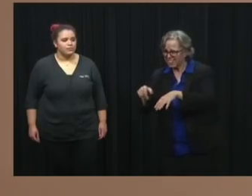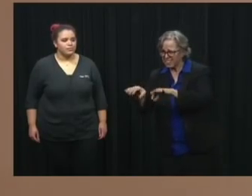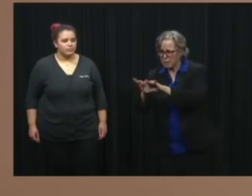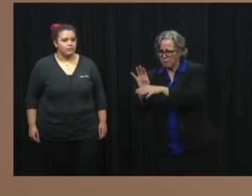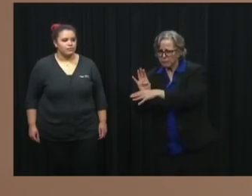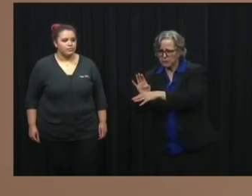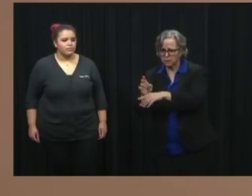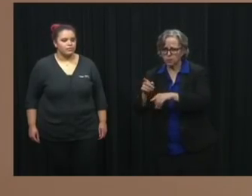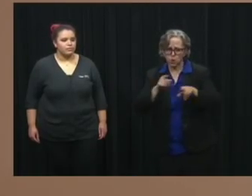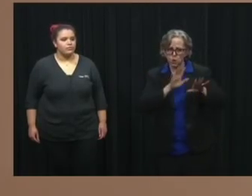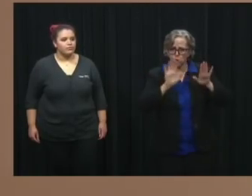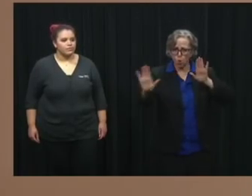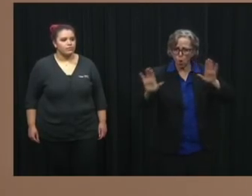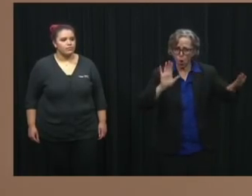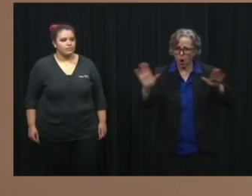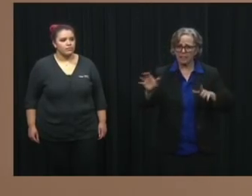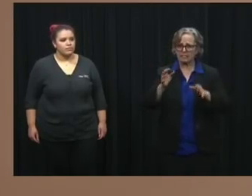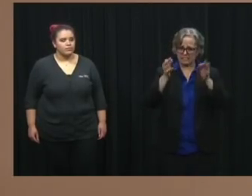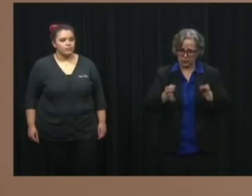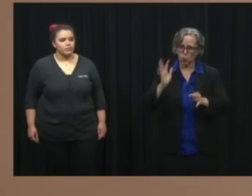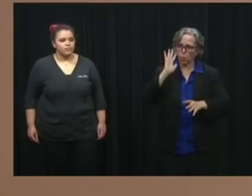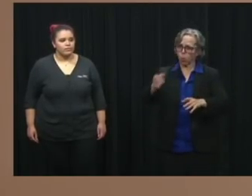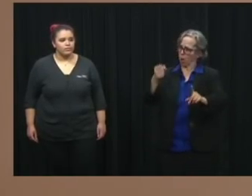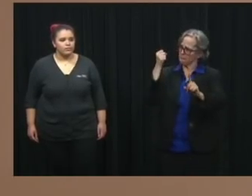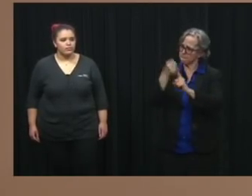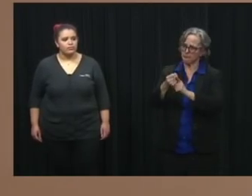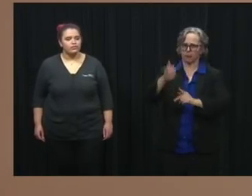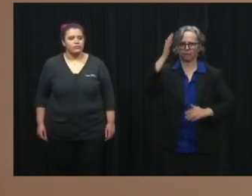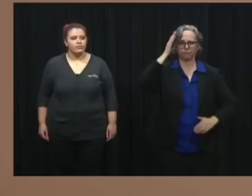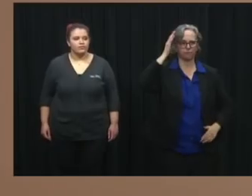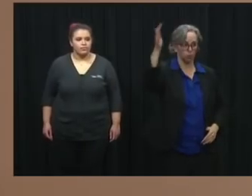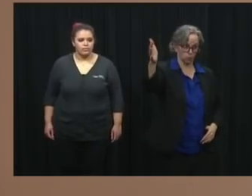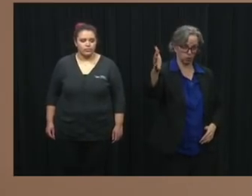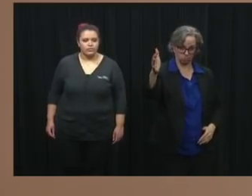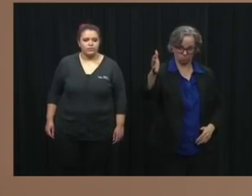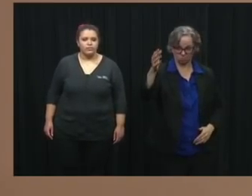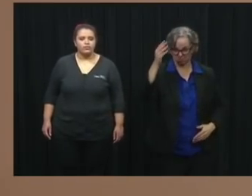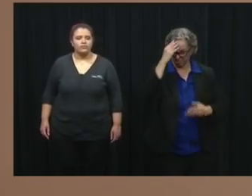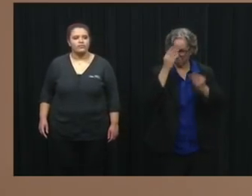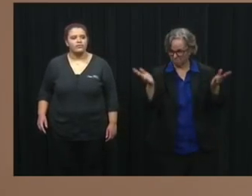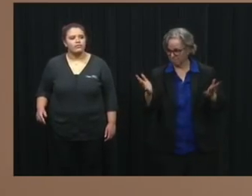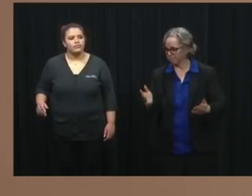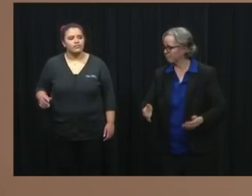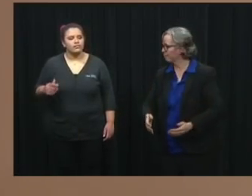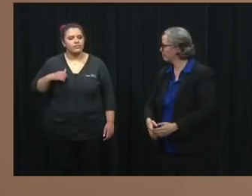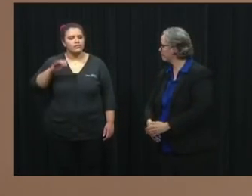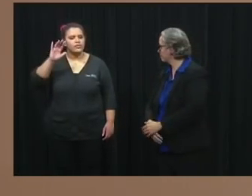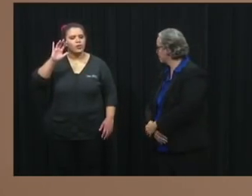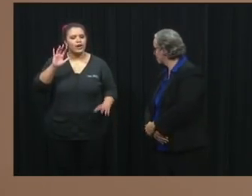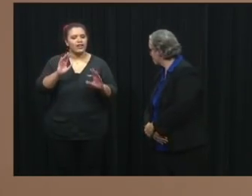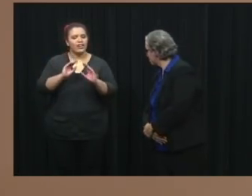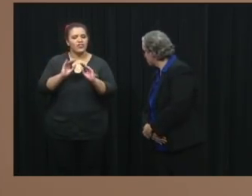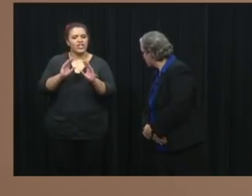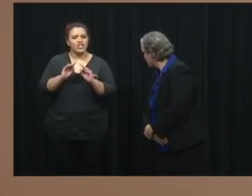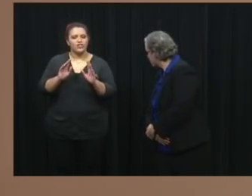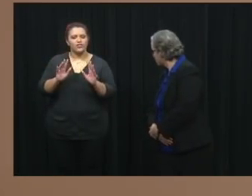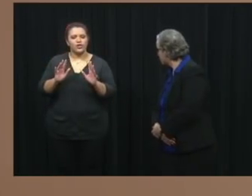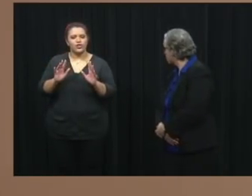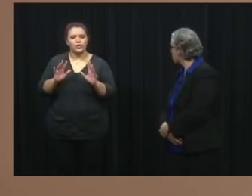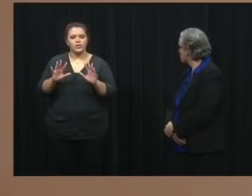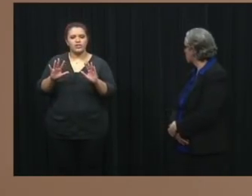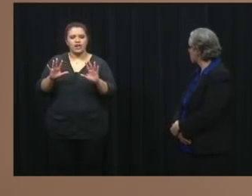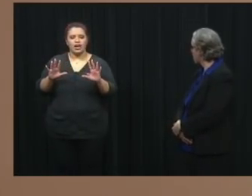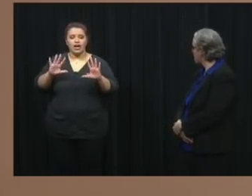this outcome. Thank you. Just for clarification, does that mean that the collective way, is that on a national level or on a